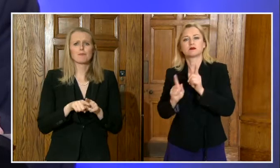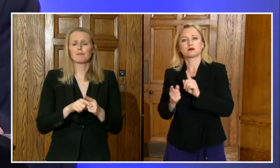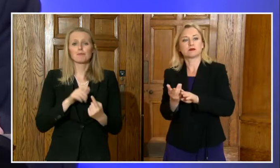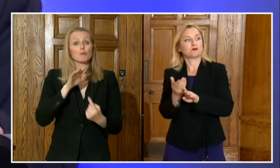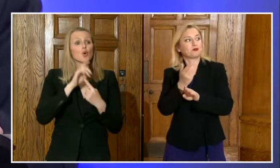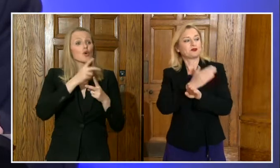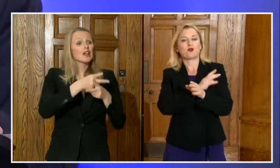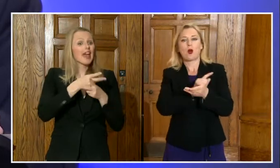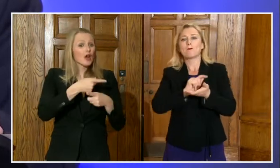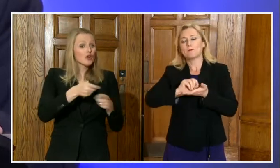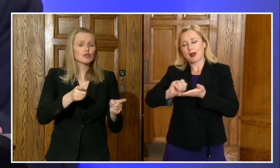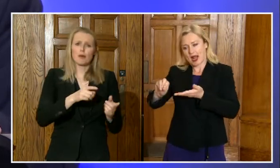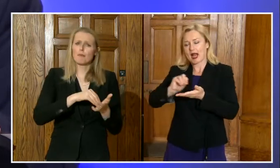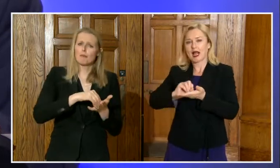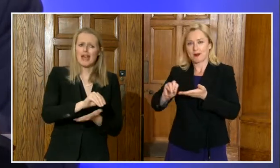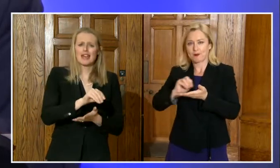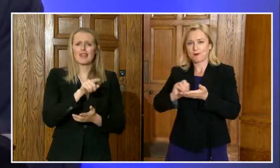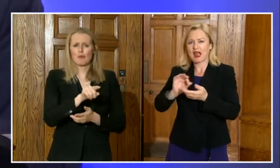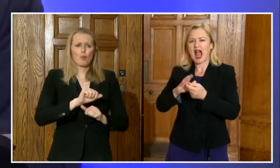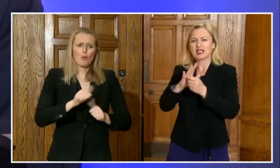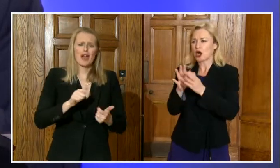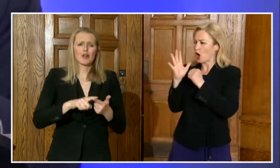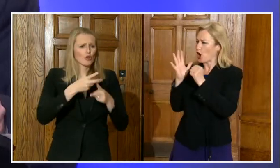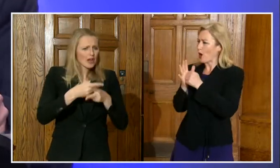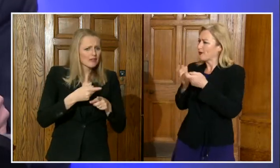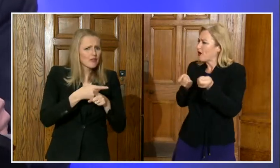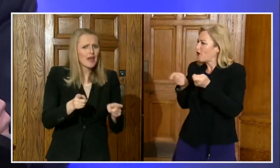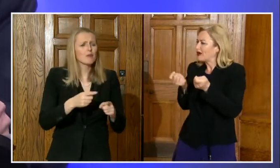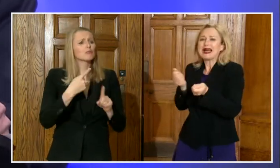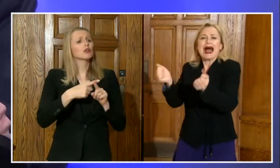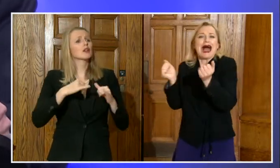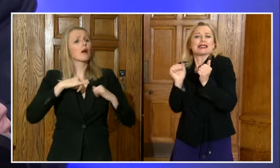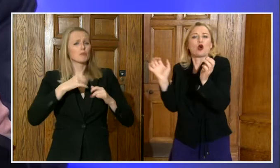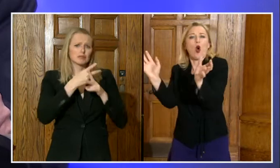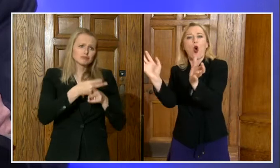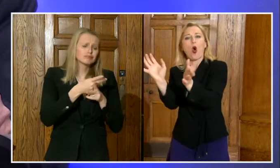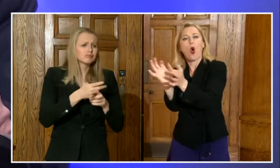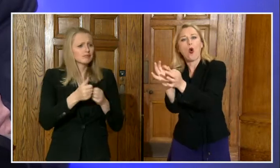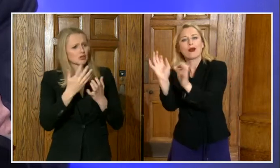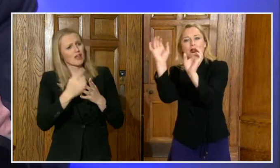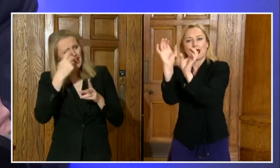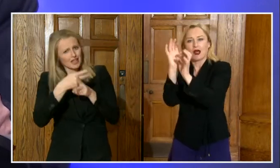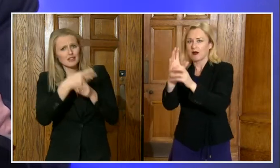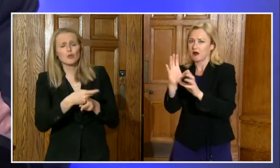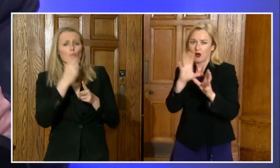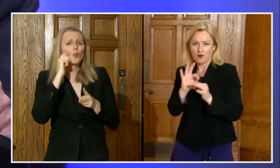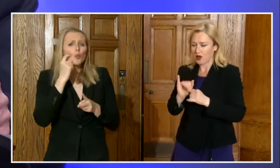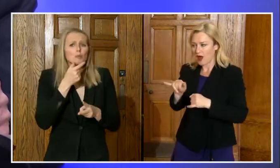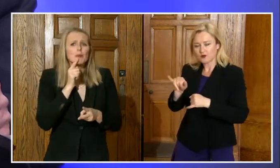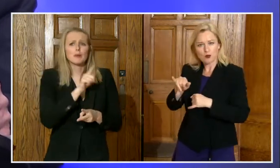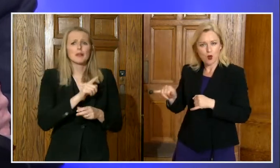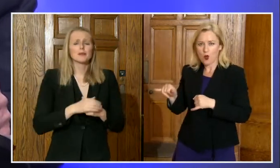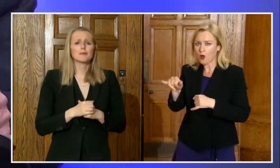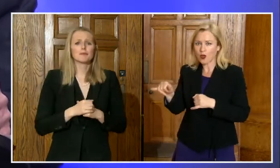carers and the companies that are looking after so many of our cherished older people at this critical moment. We must